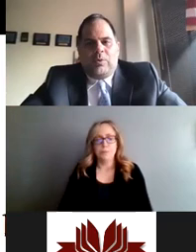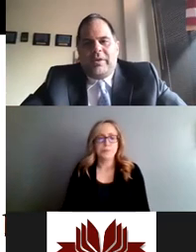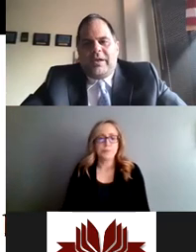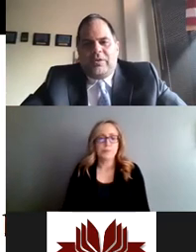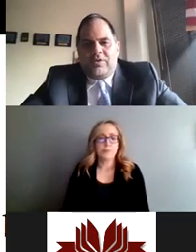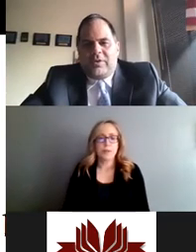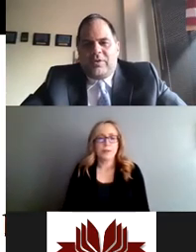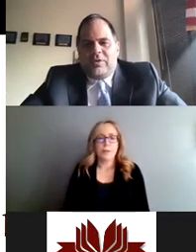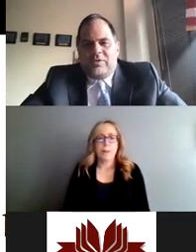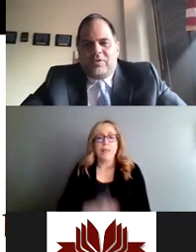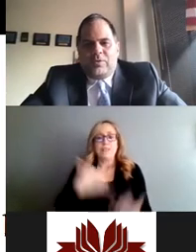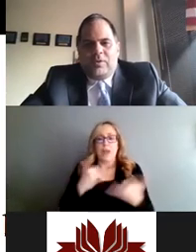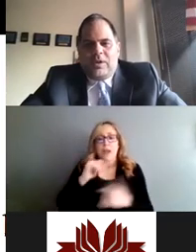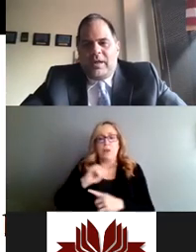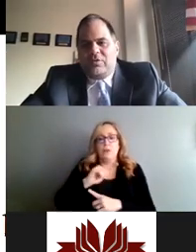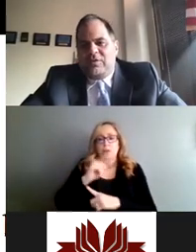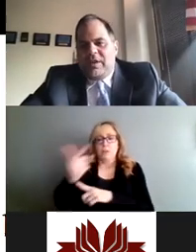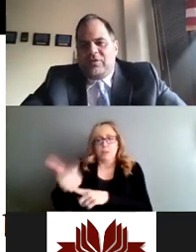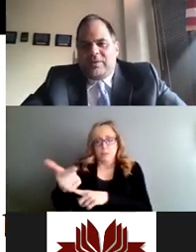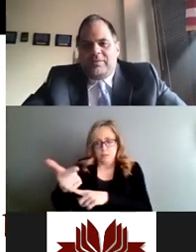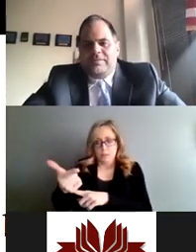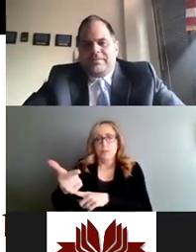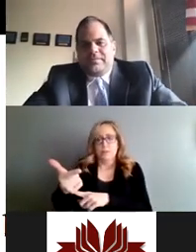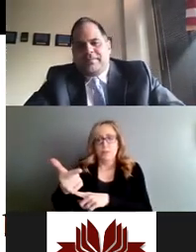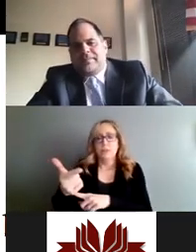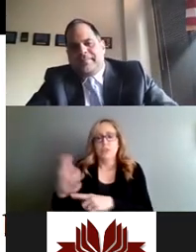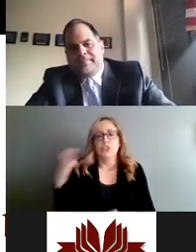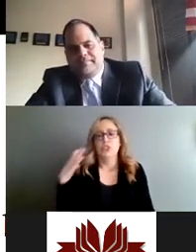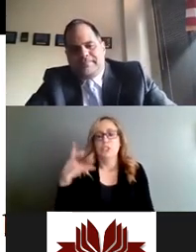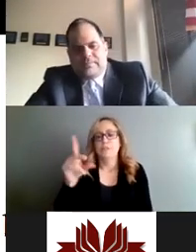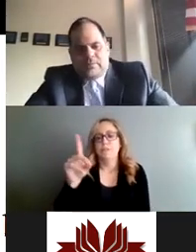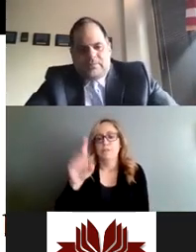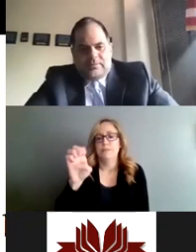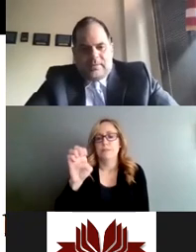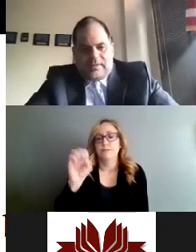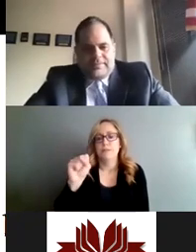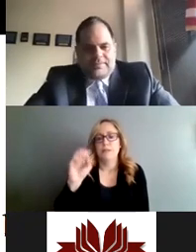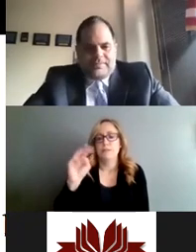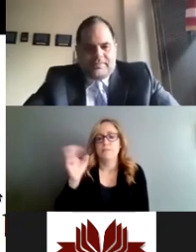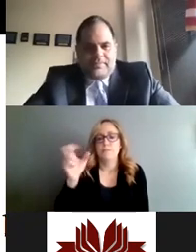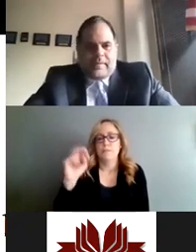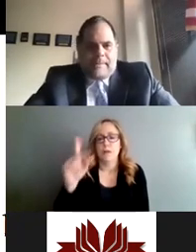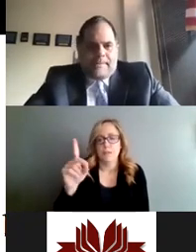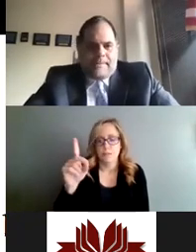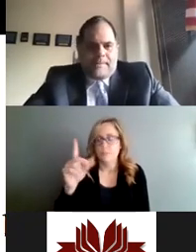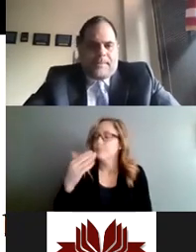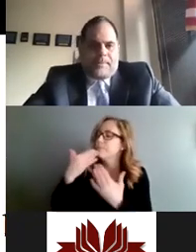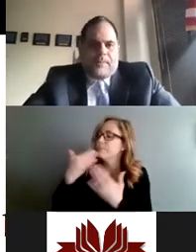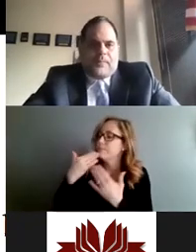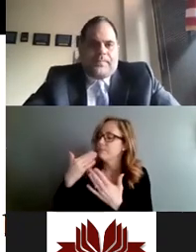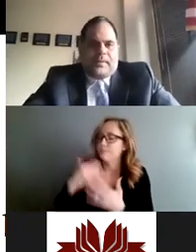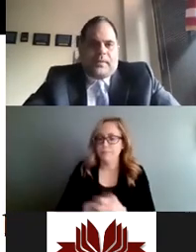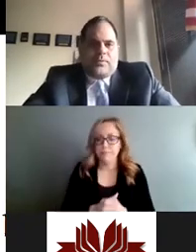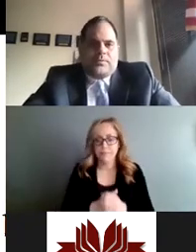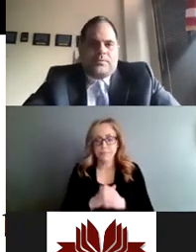Oh, and with that, I'll turn it over to Chief Desmond. Thank you, Dr. Hall. So we are preparing